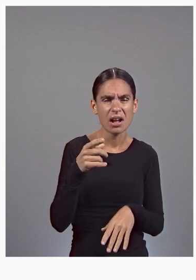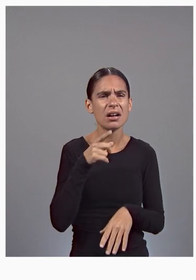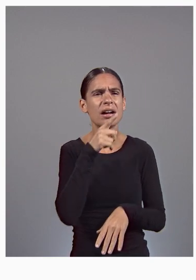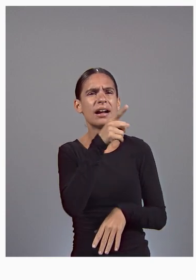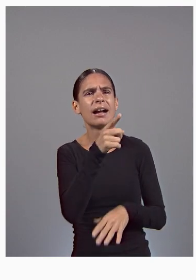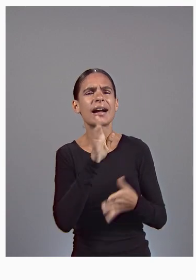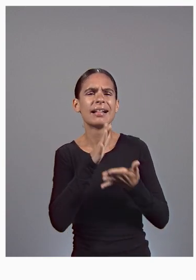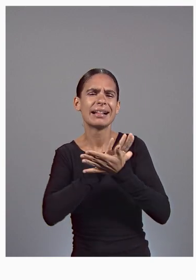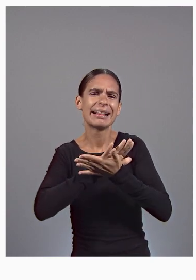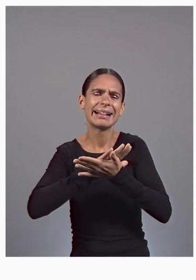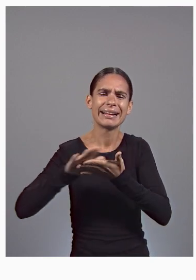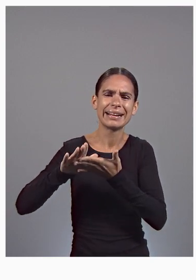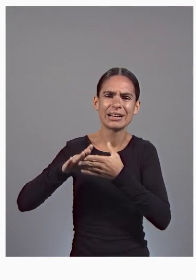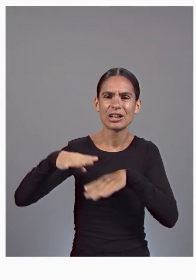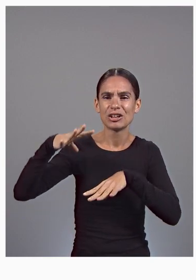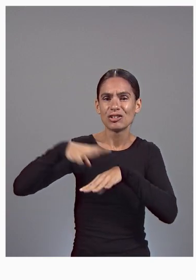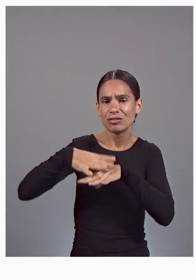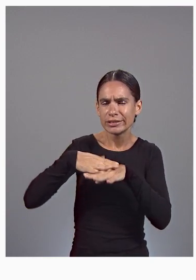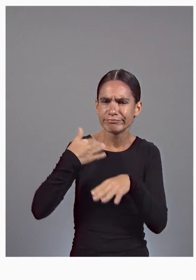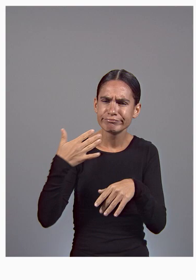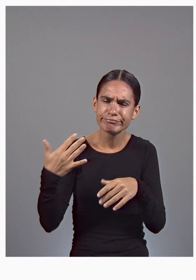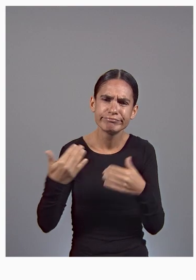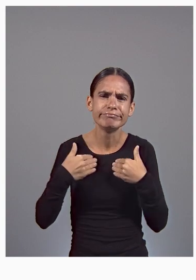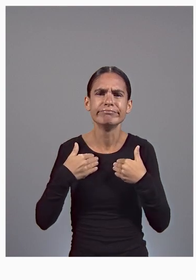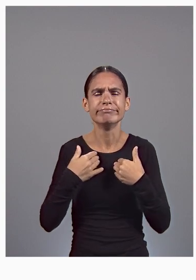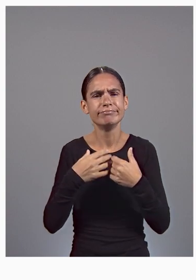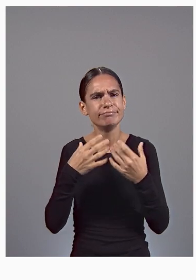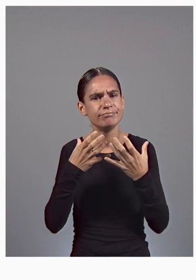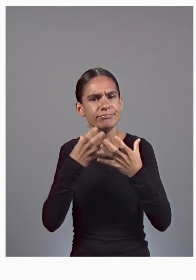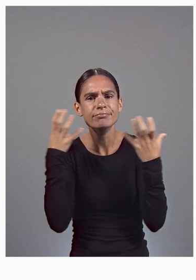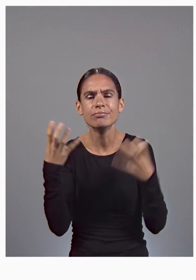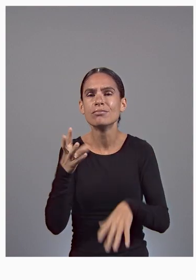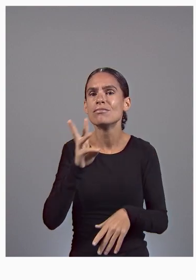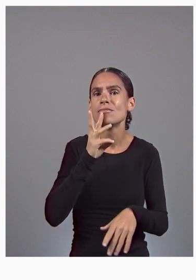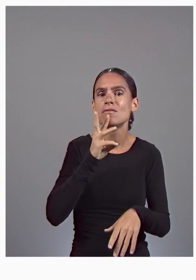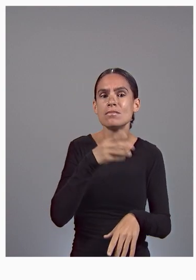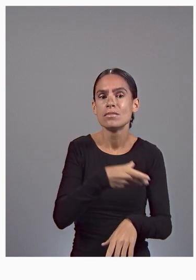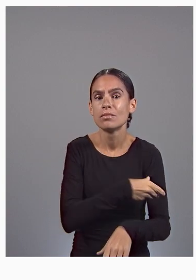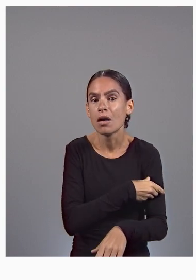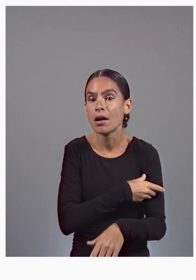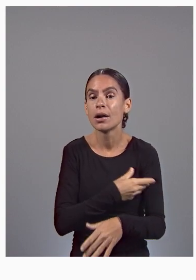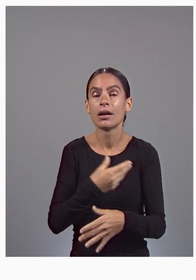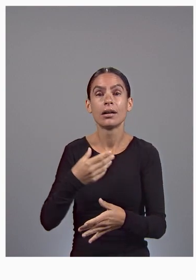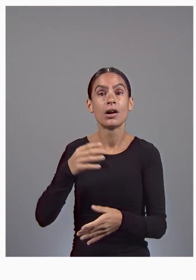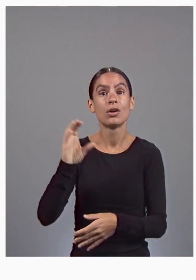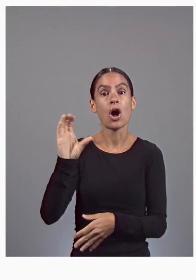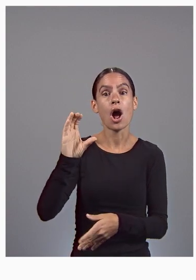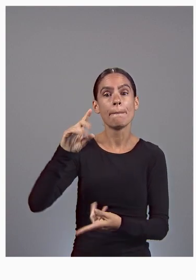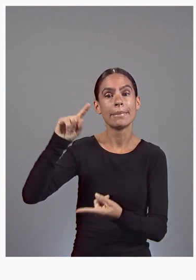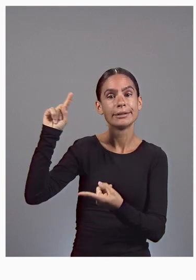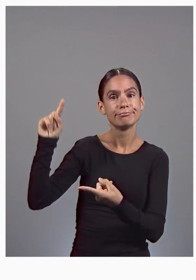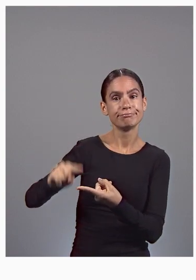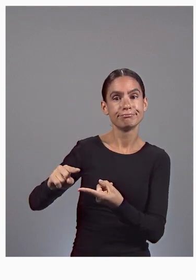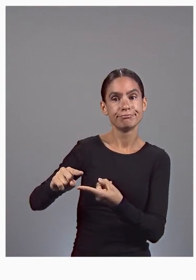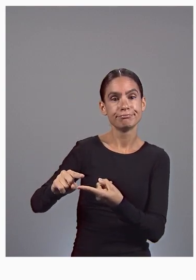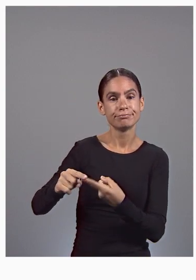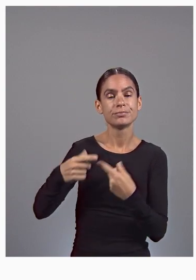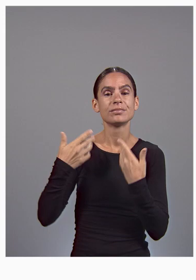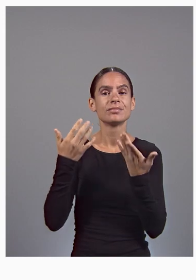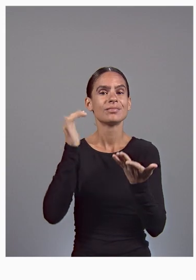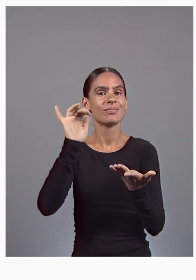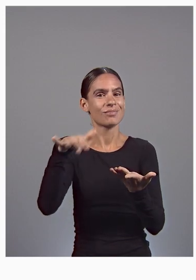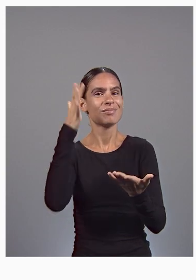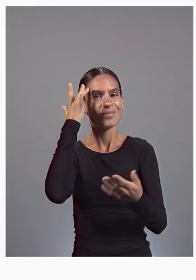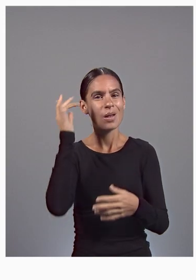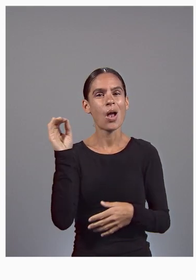you'd find a very clean grid, full of hydropower and therefore low carbon intensity. That is why